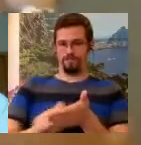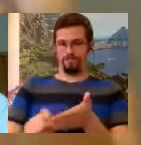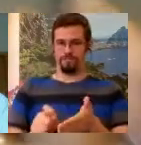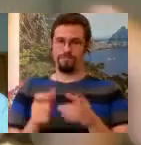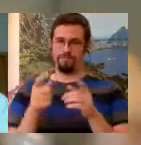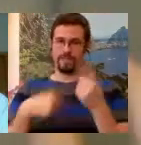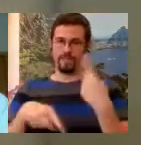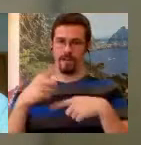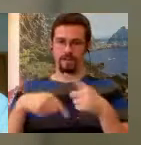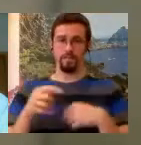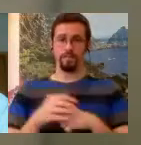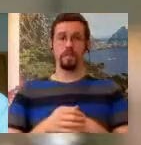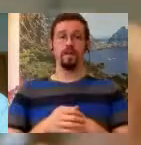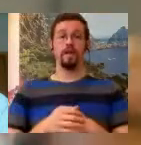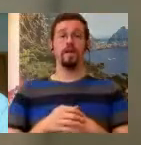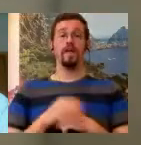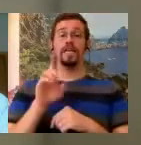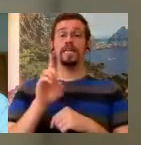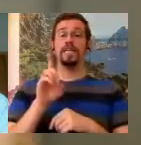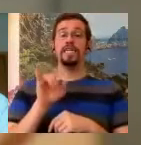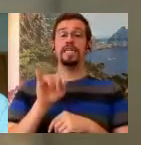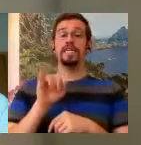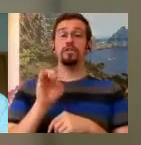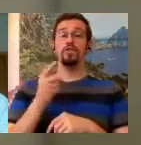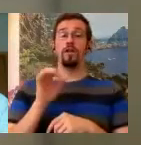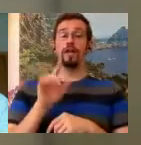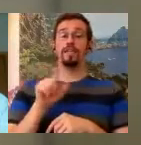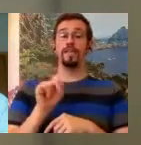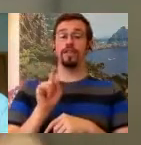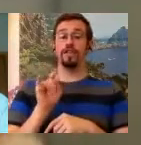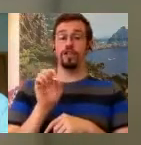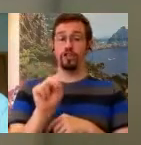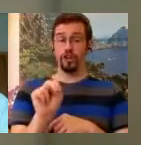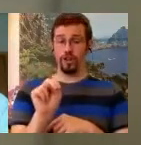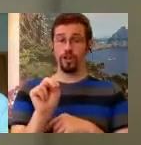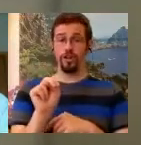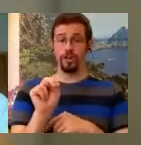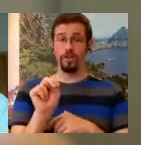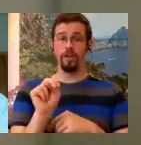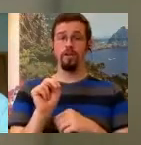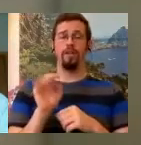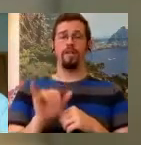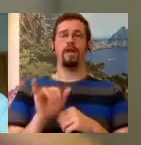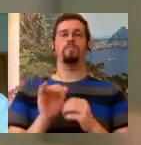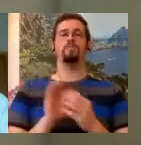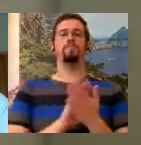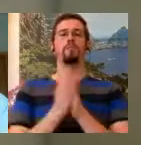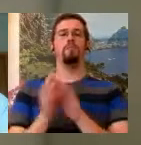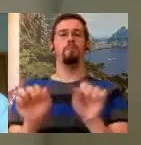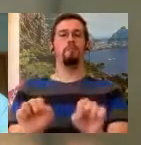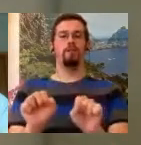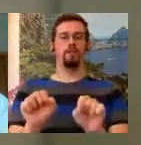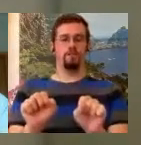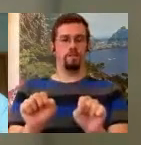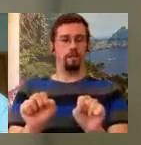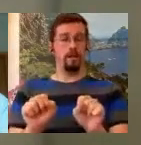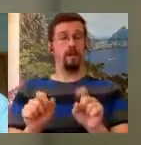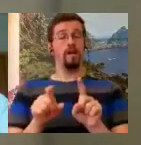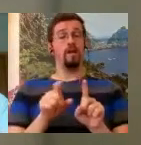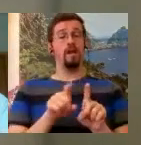The digital versions of the glyphs made this possible, and most of all, the